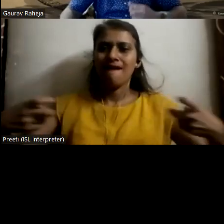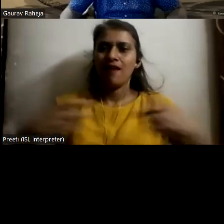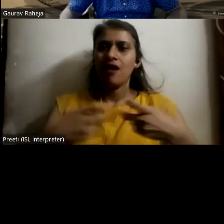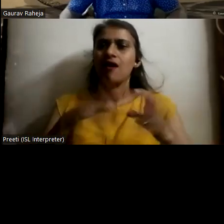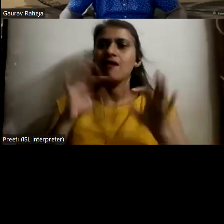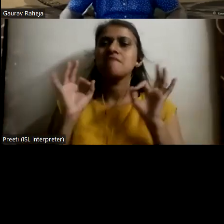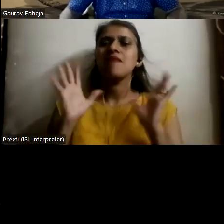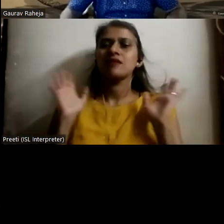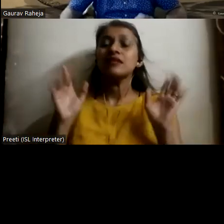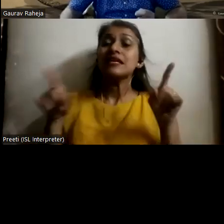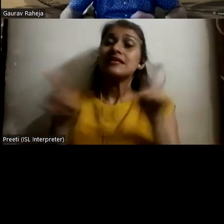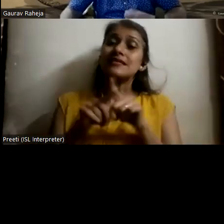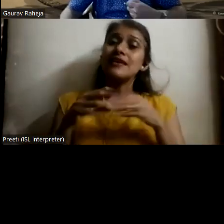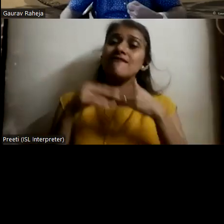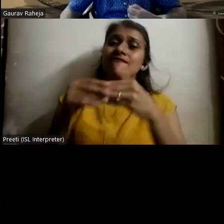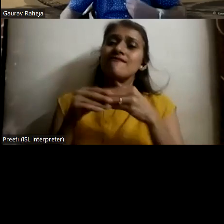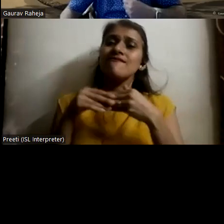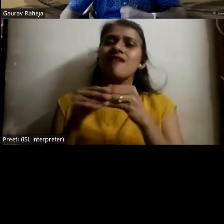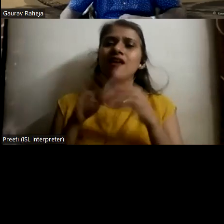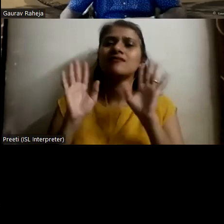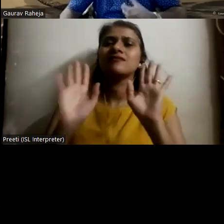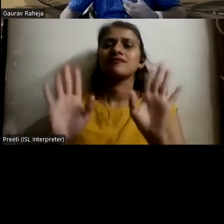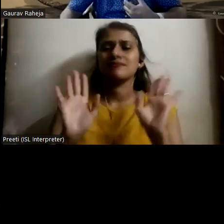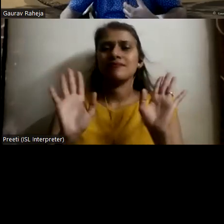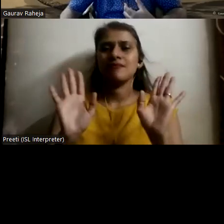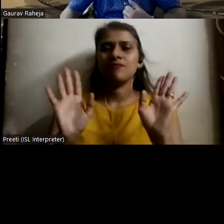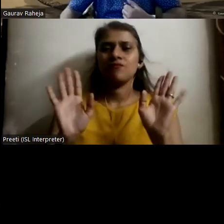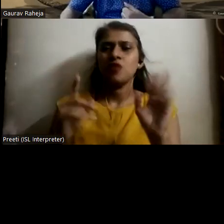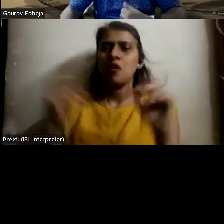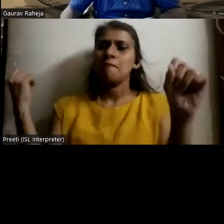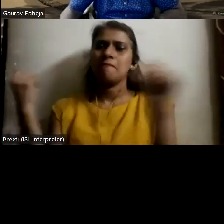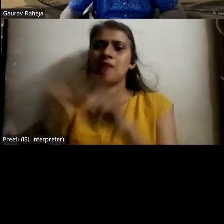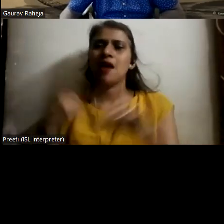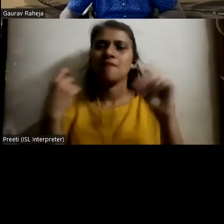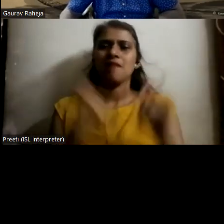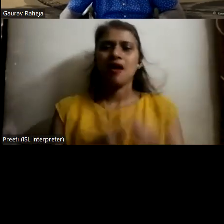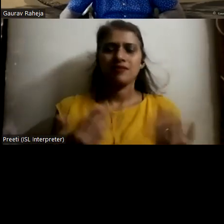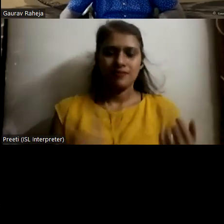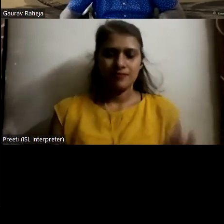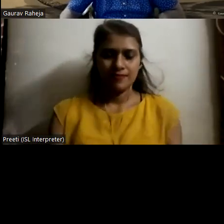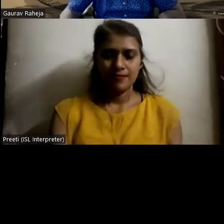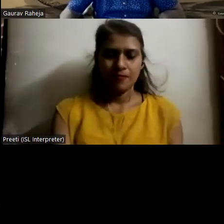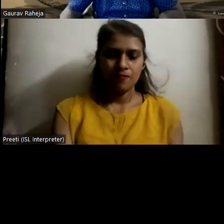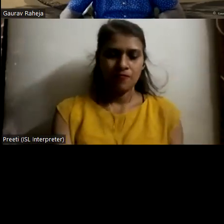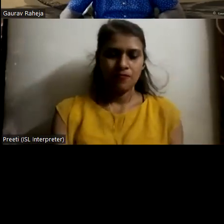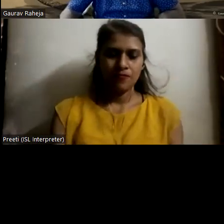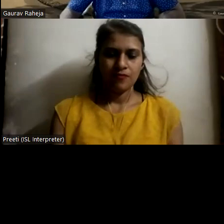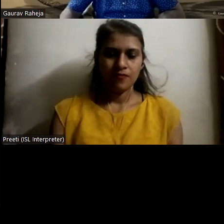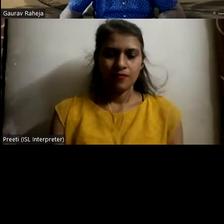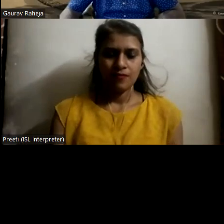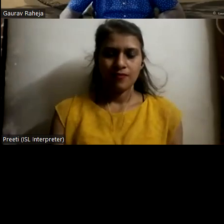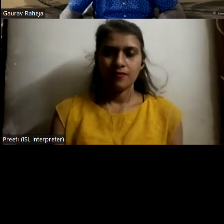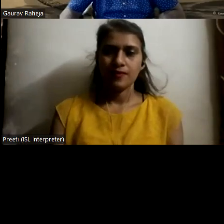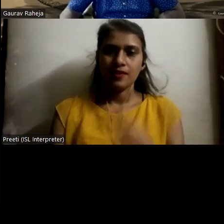great examples of how universal design can be accommodative depending on who you are.